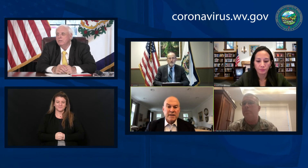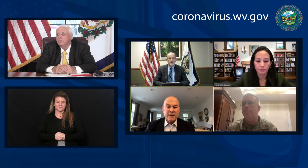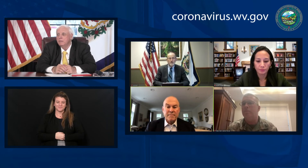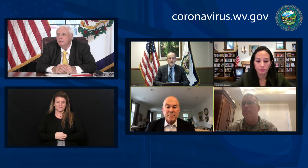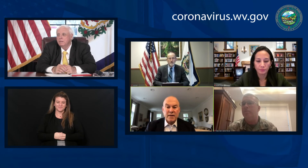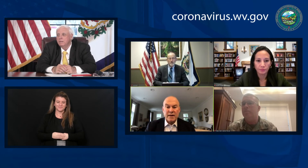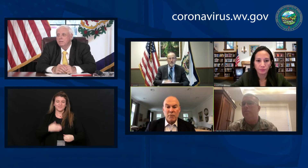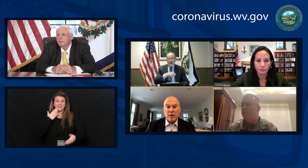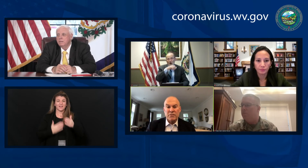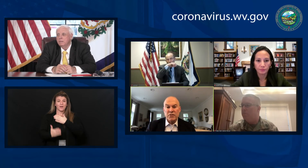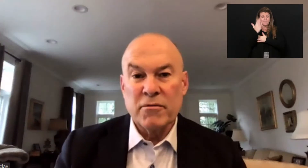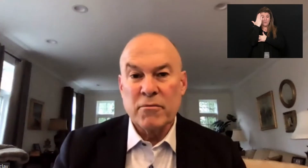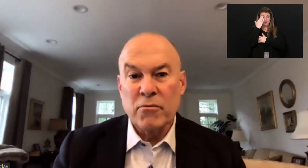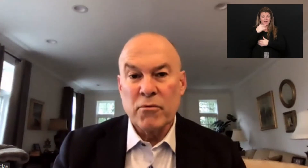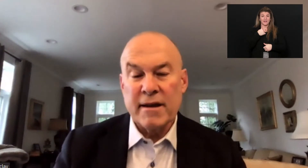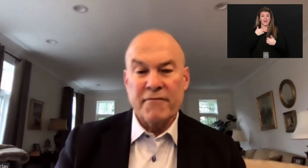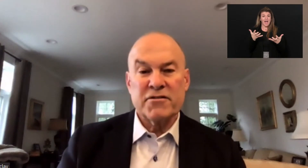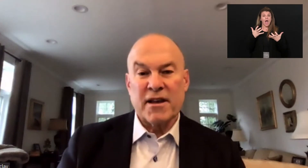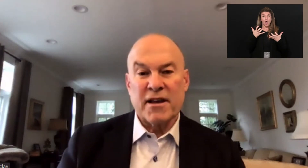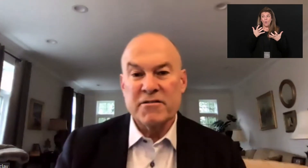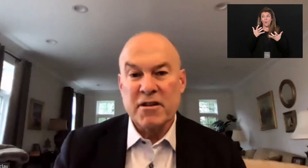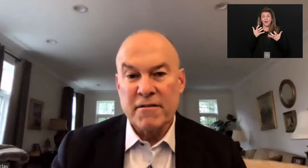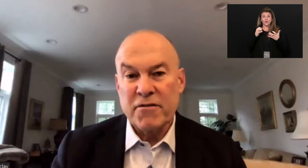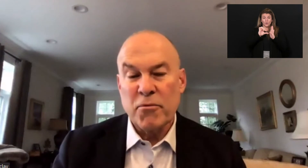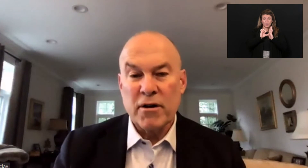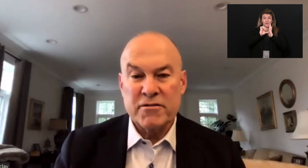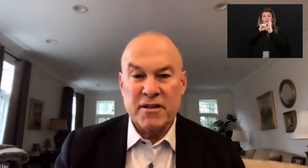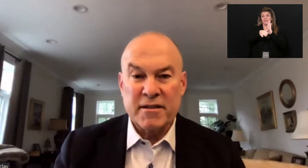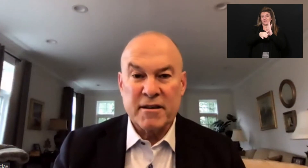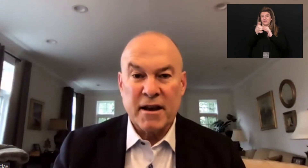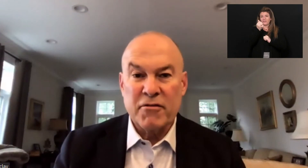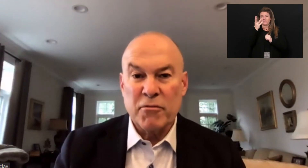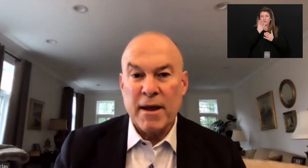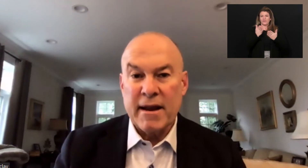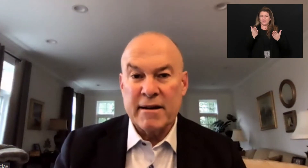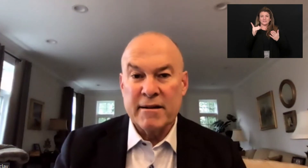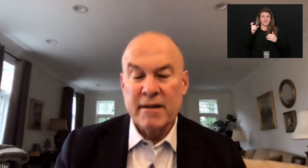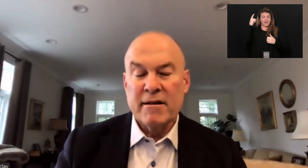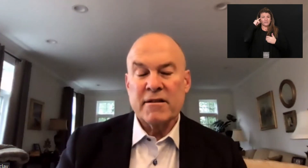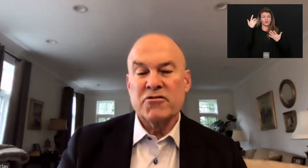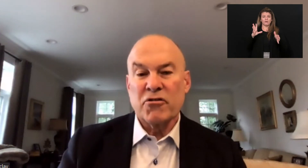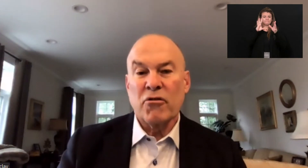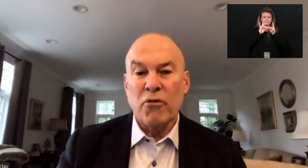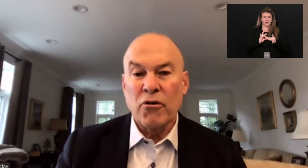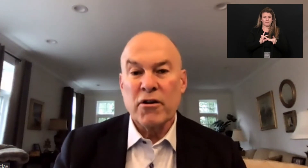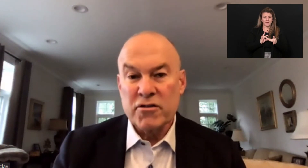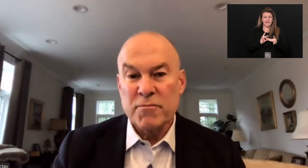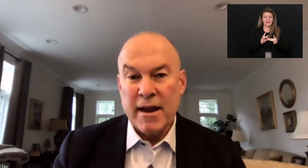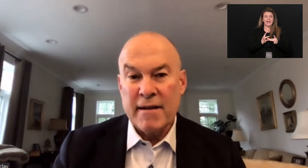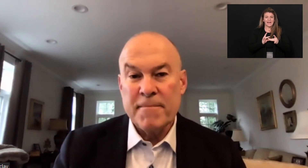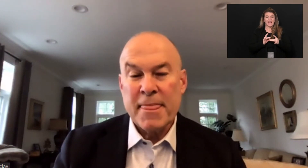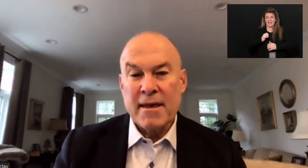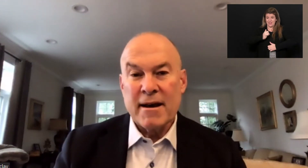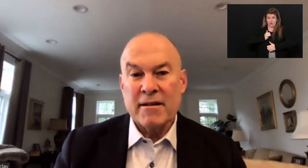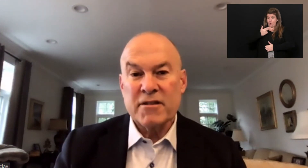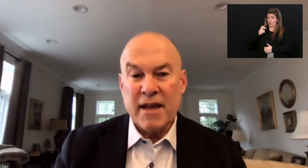and I want to re-emphasize a few points that the Governor made and that General Hoyer's